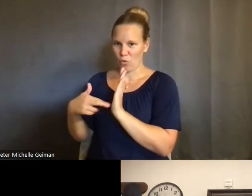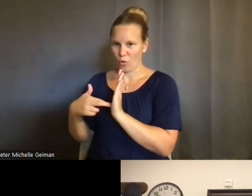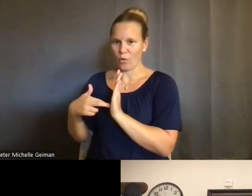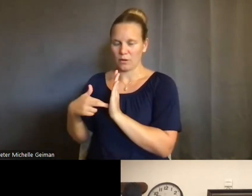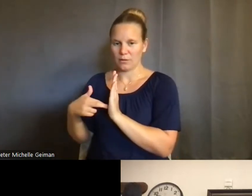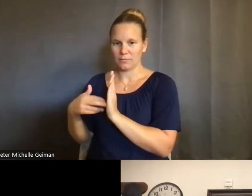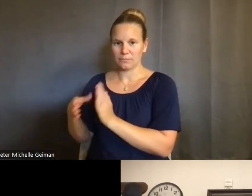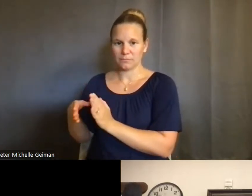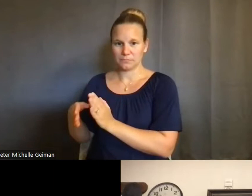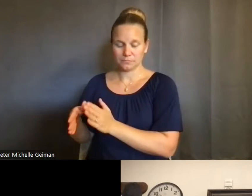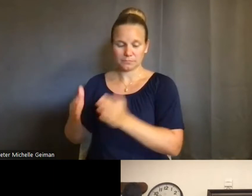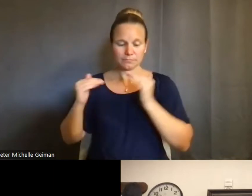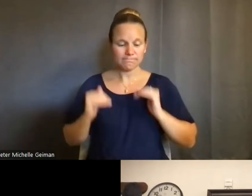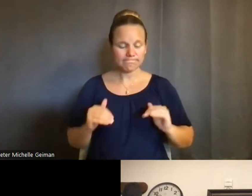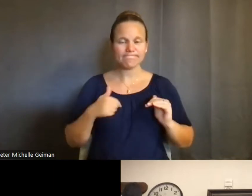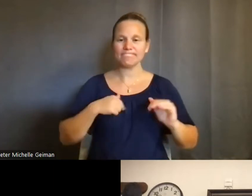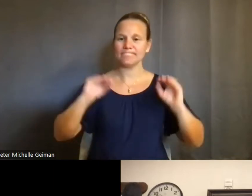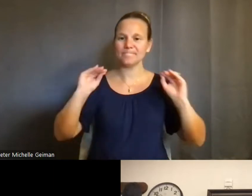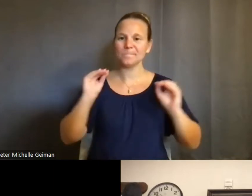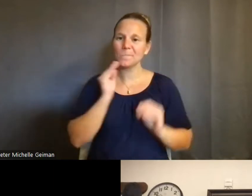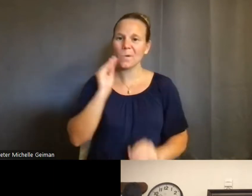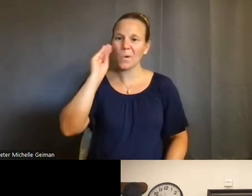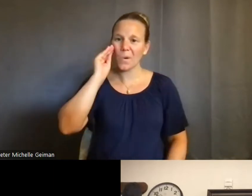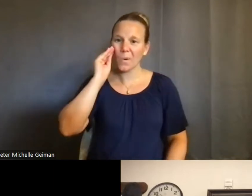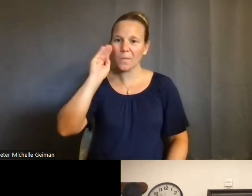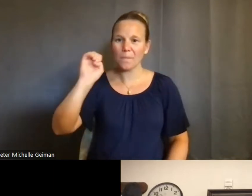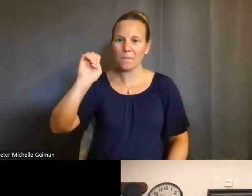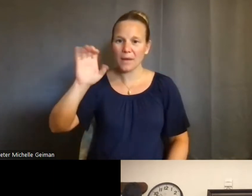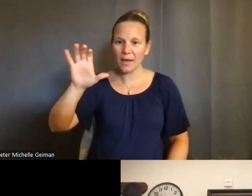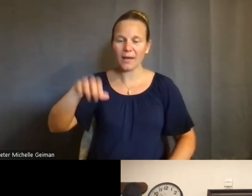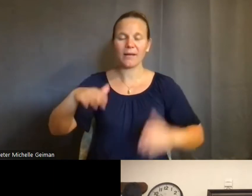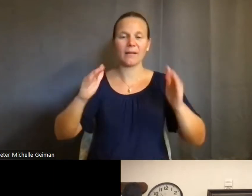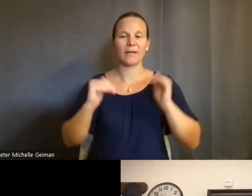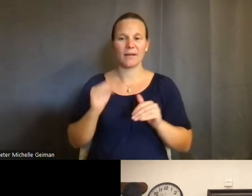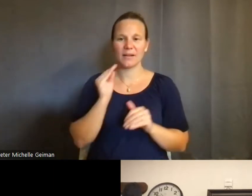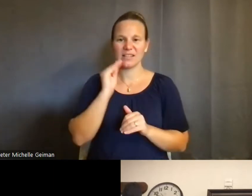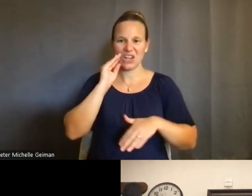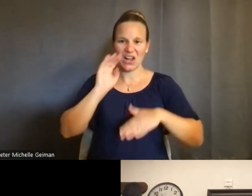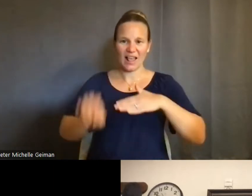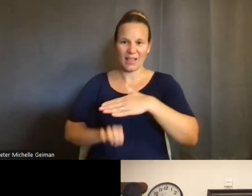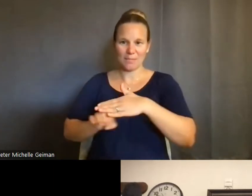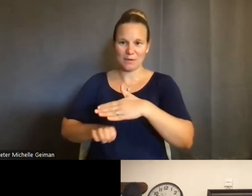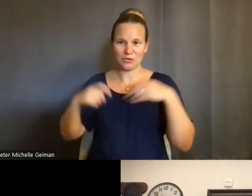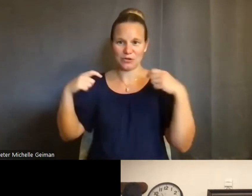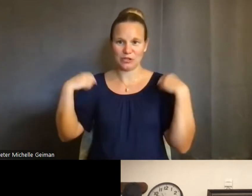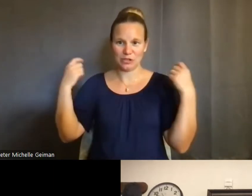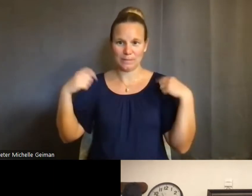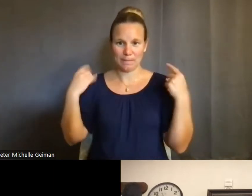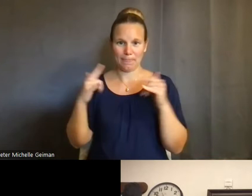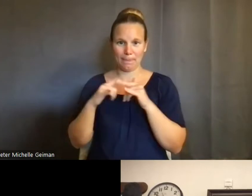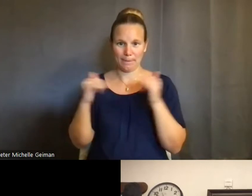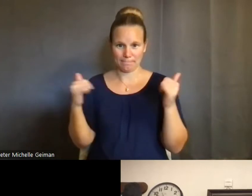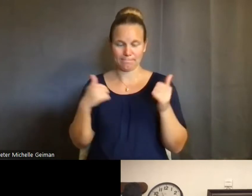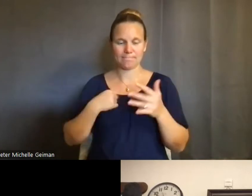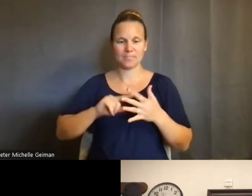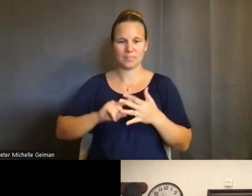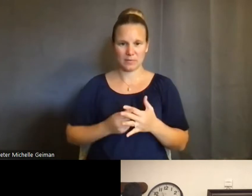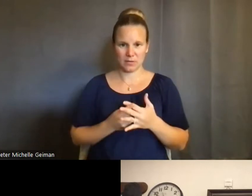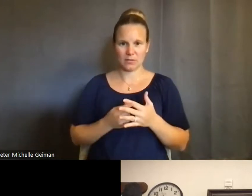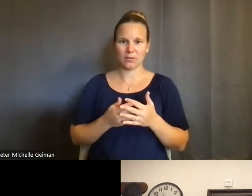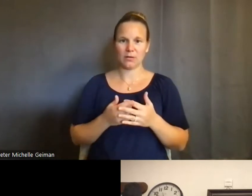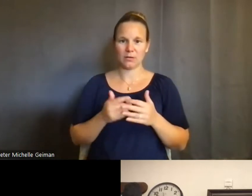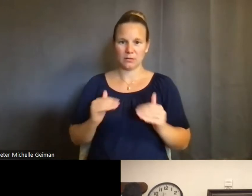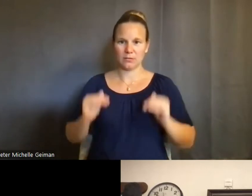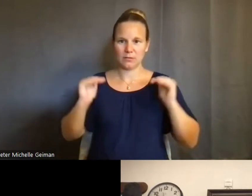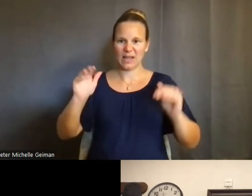Taught home economics, taught elementary gym, and then during that same time got into administration and became the